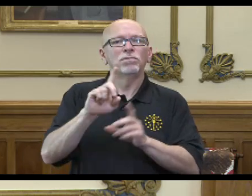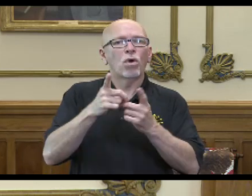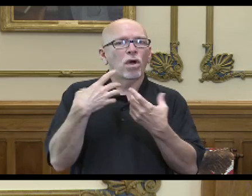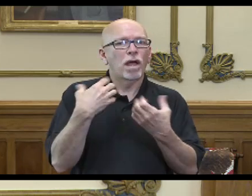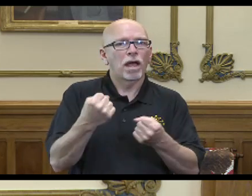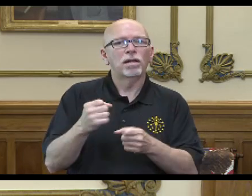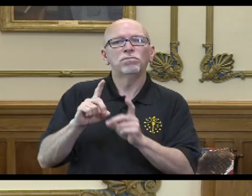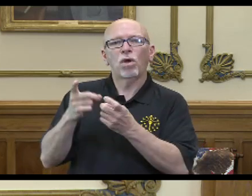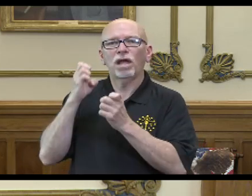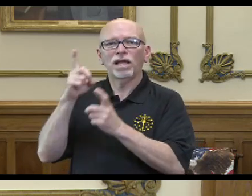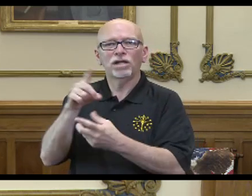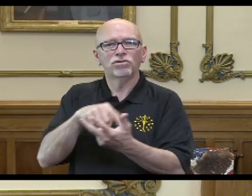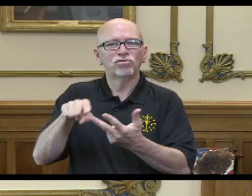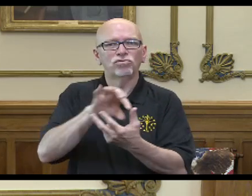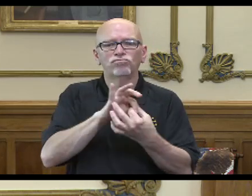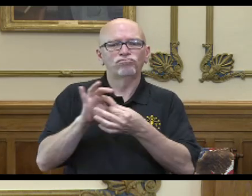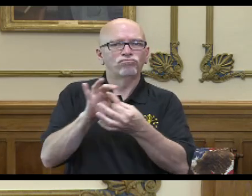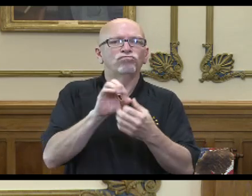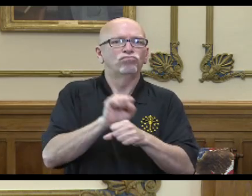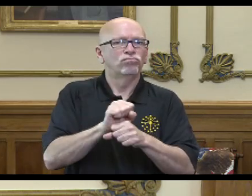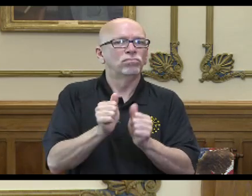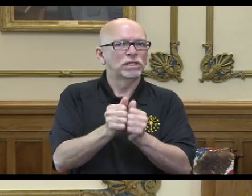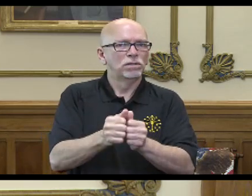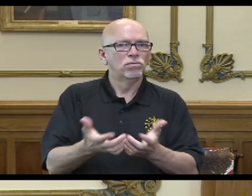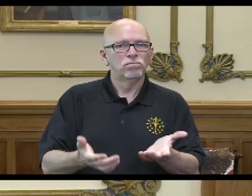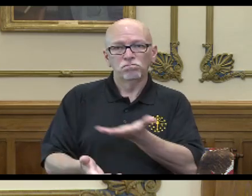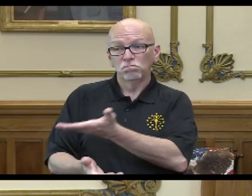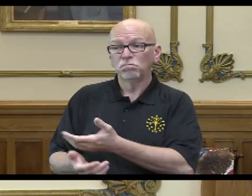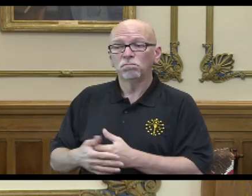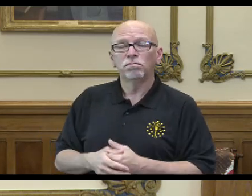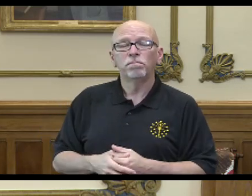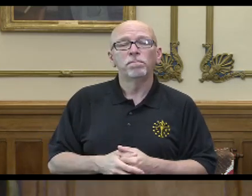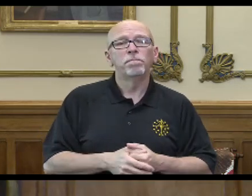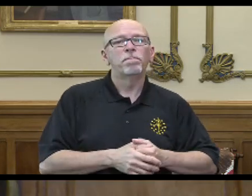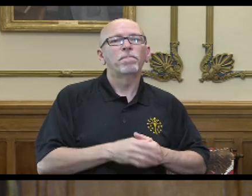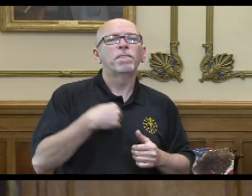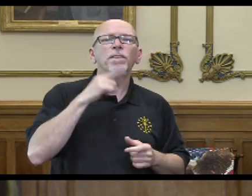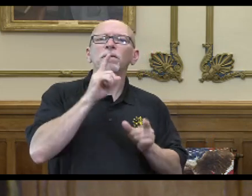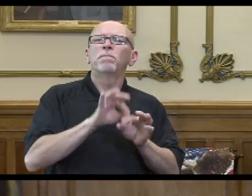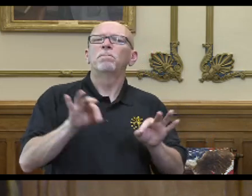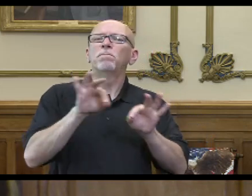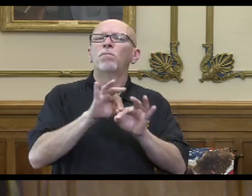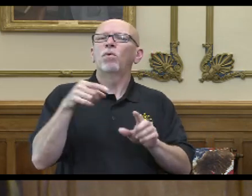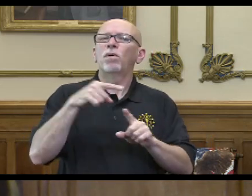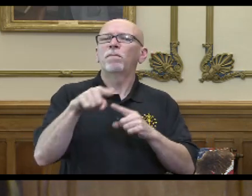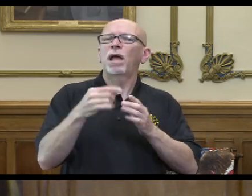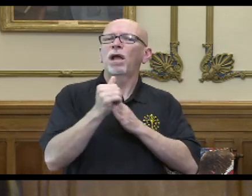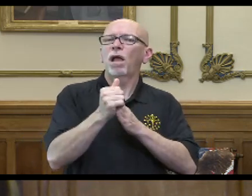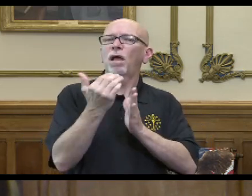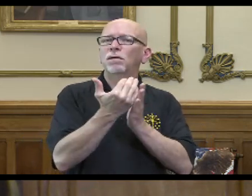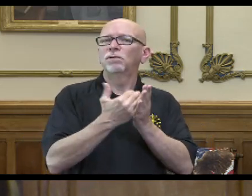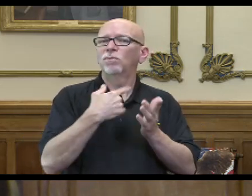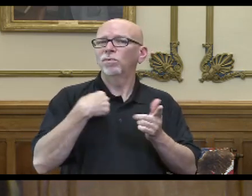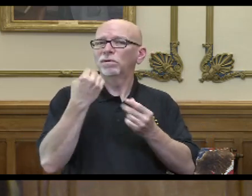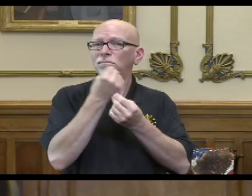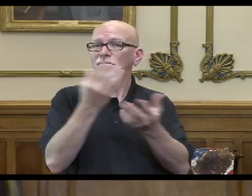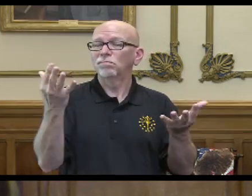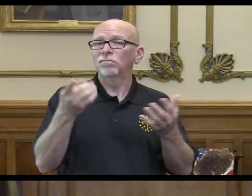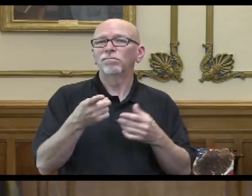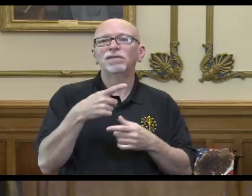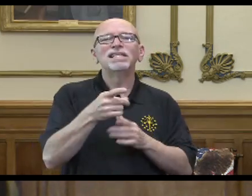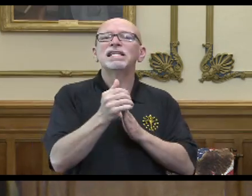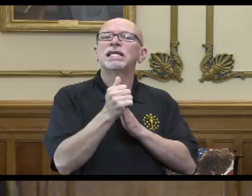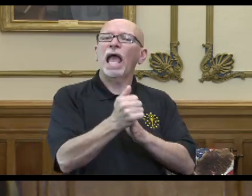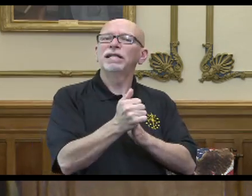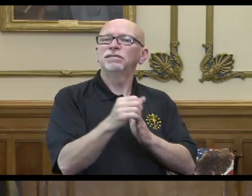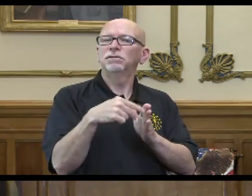and the Department of Education will all be in this together. And I think the really important thing about the guidance that we put out is just that it's guidance.